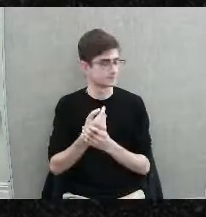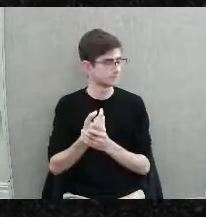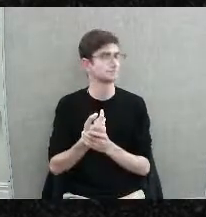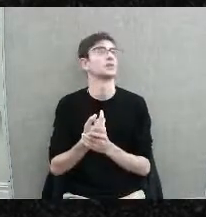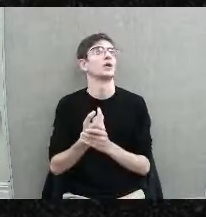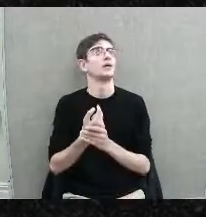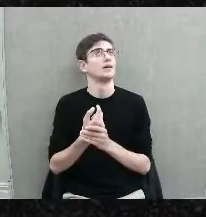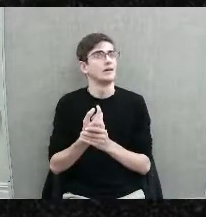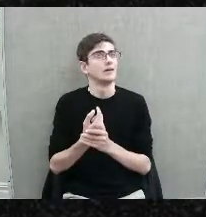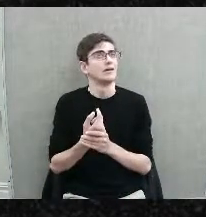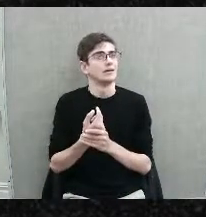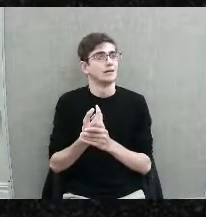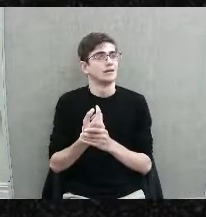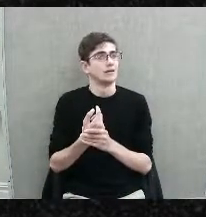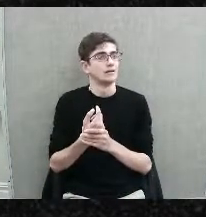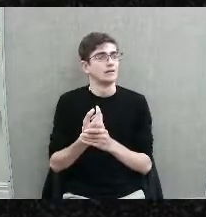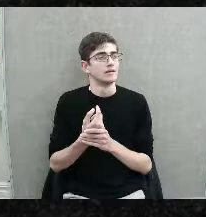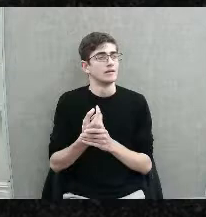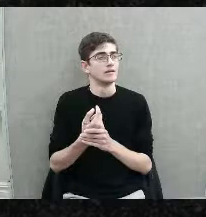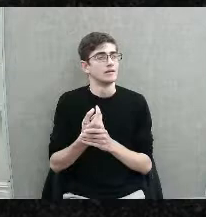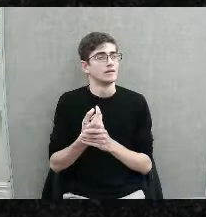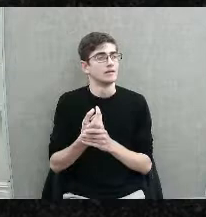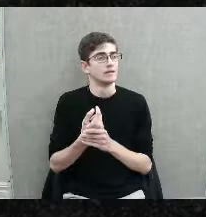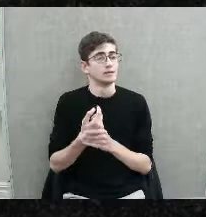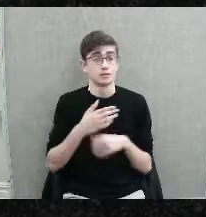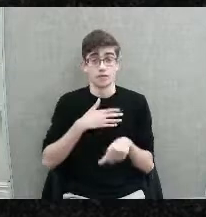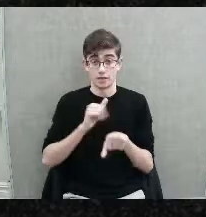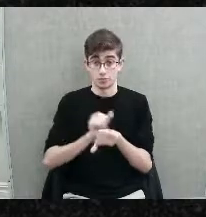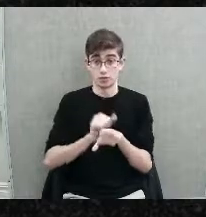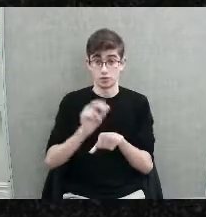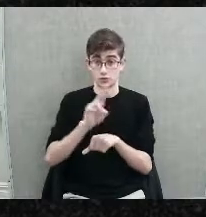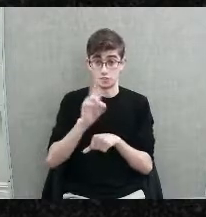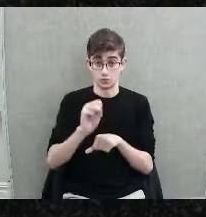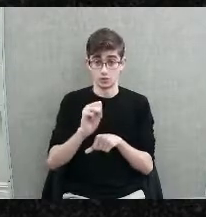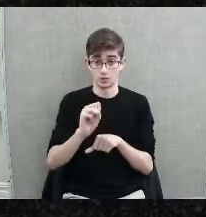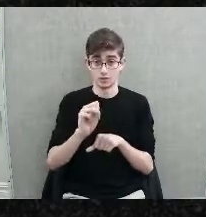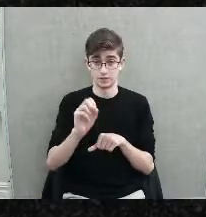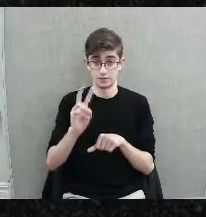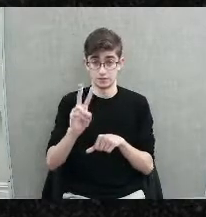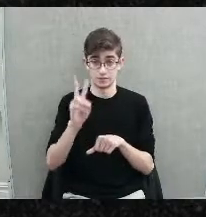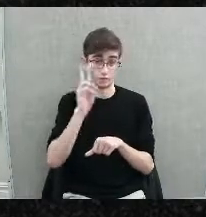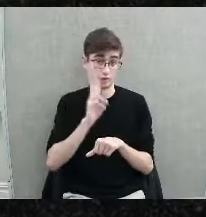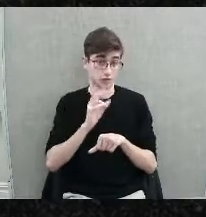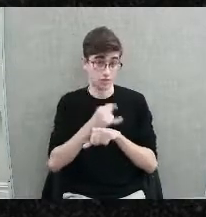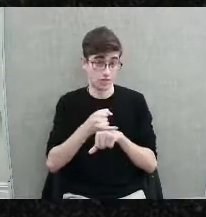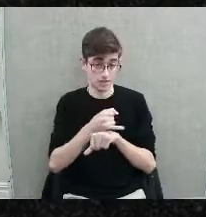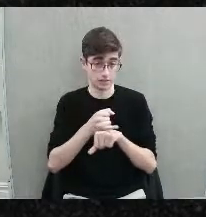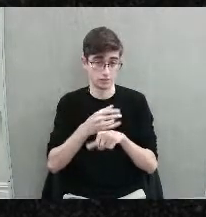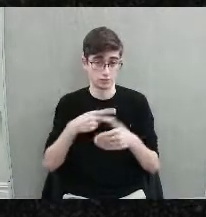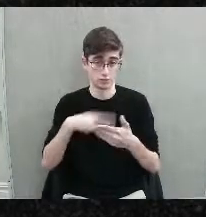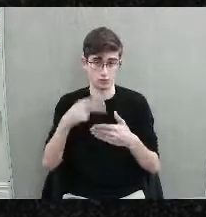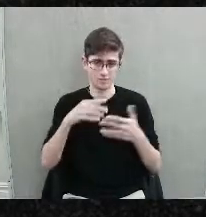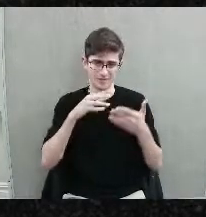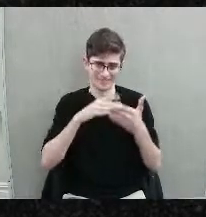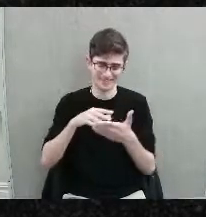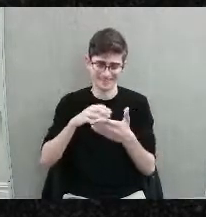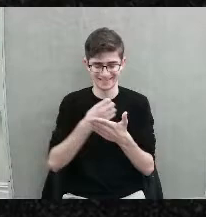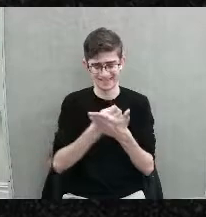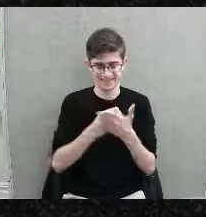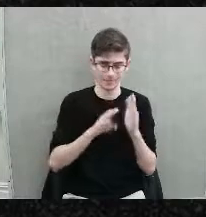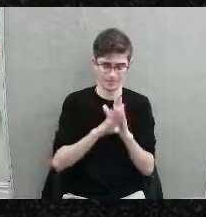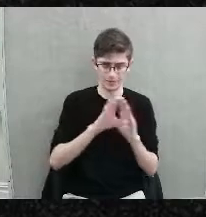Yes. So in my field site in the U.S. Virgin Islands, the program that I study, the Economic Development Commission, the focus of my recent